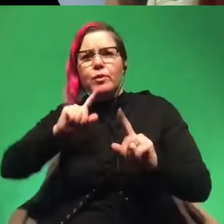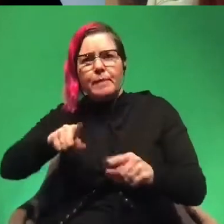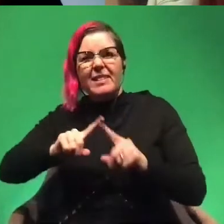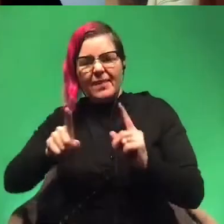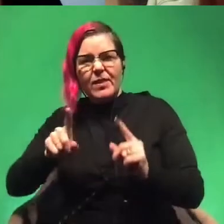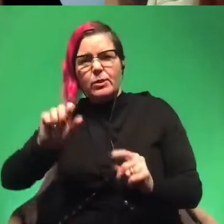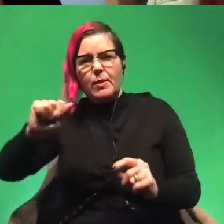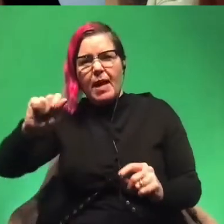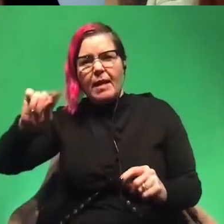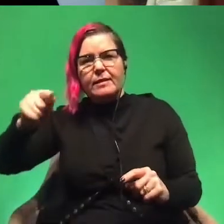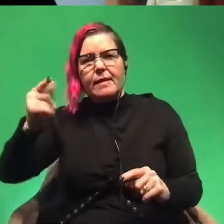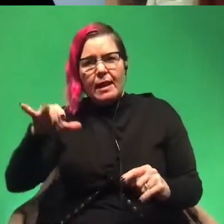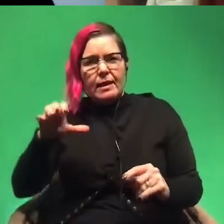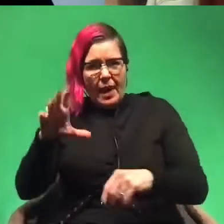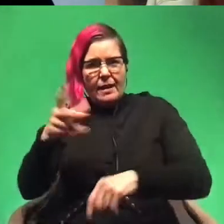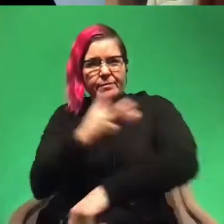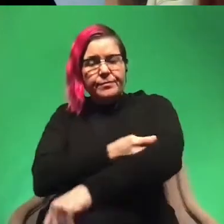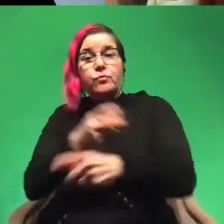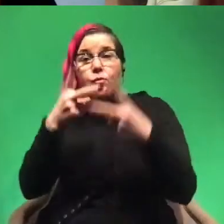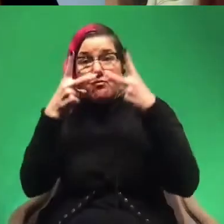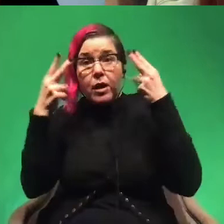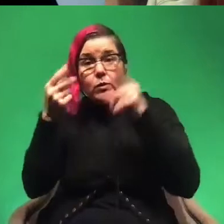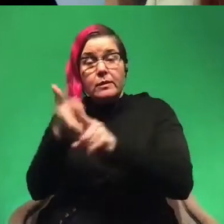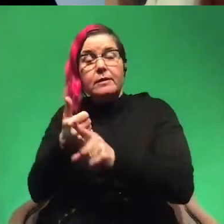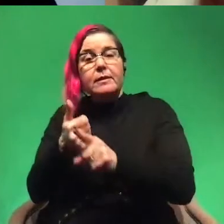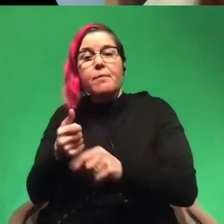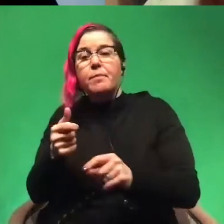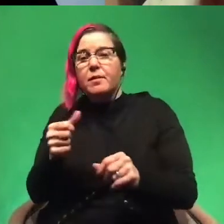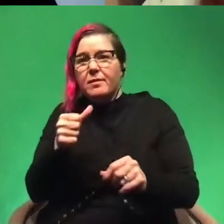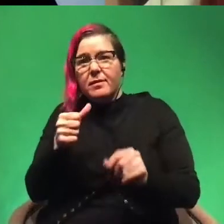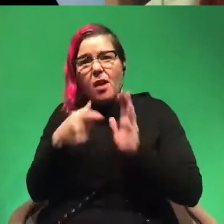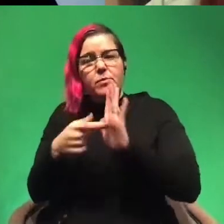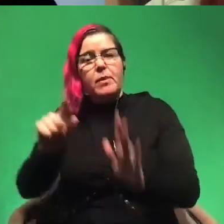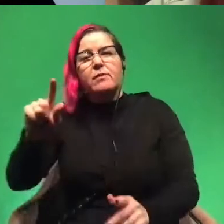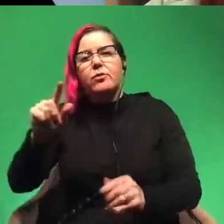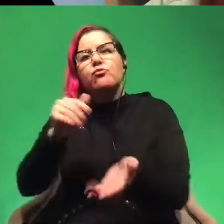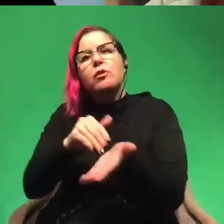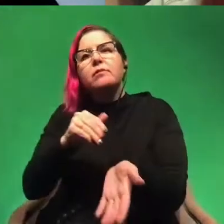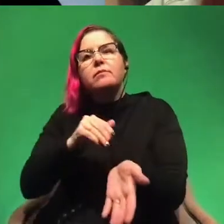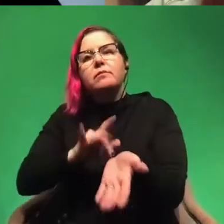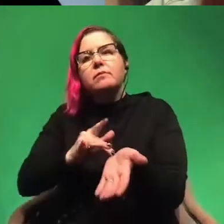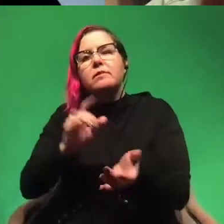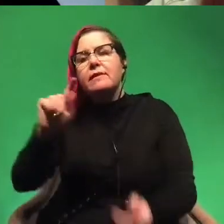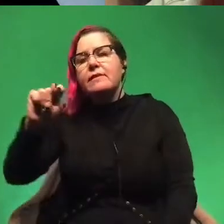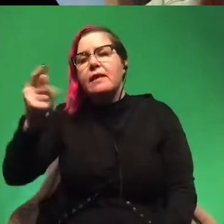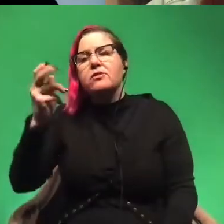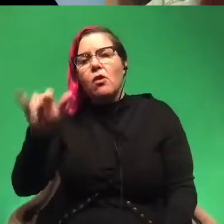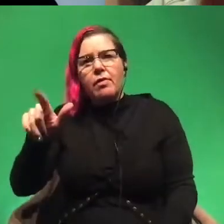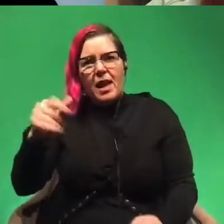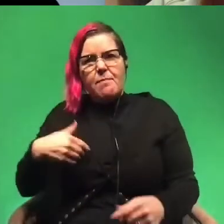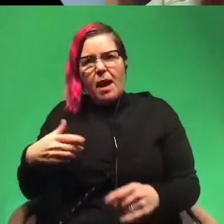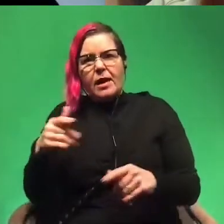anesthetic. And raccoons, for example, respond really poorly to a drug called Tylosol. And Tylosol is the anesthetic that I use